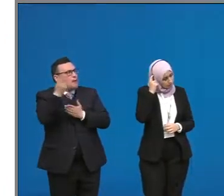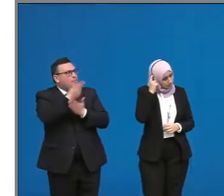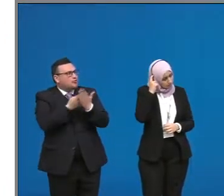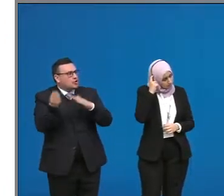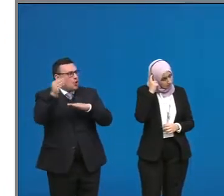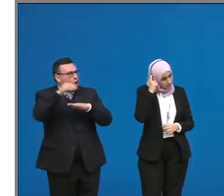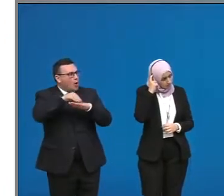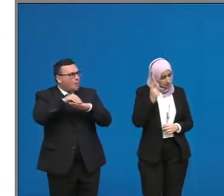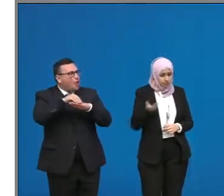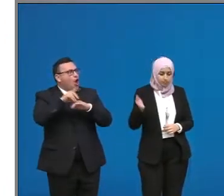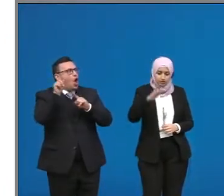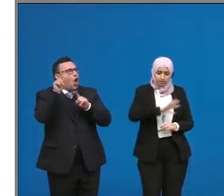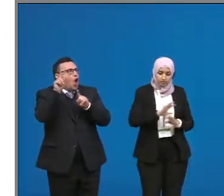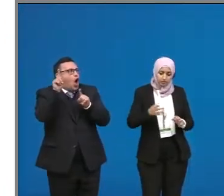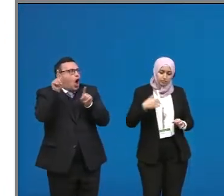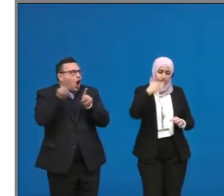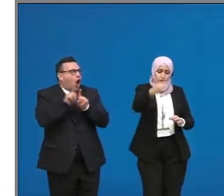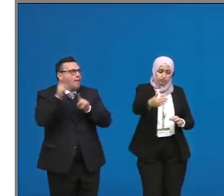agenda.